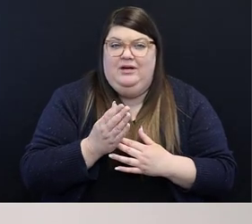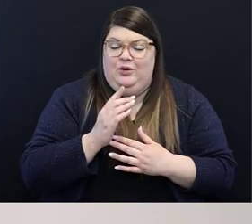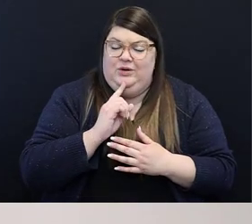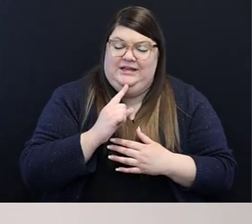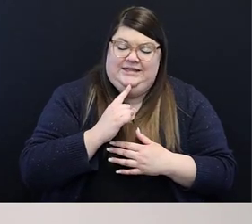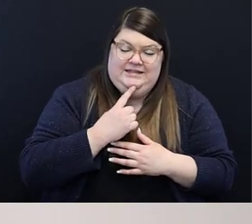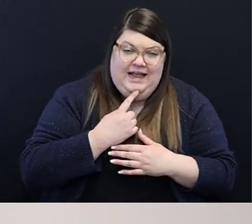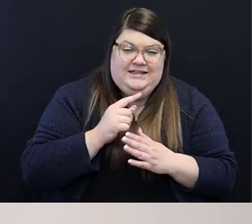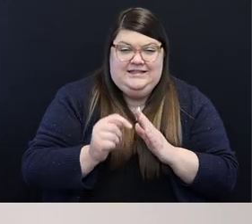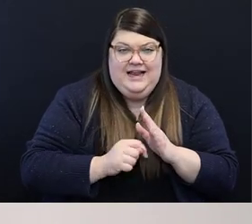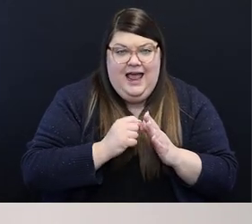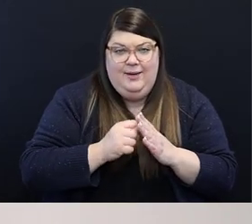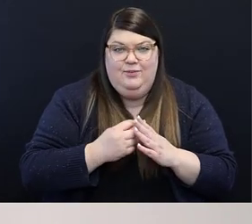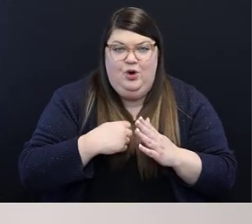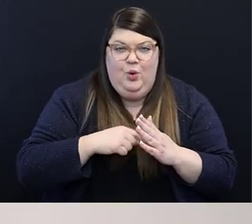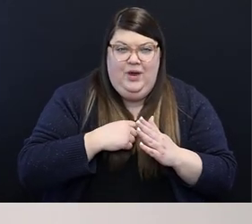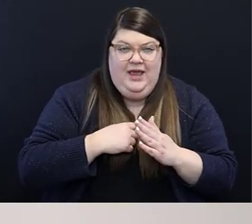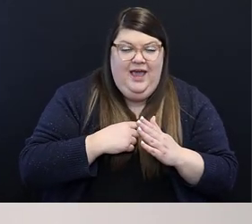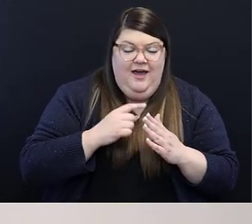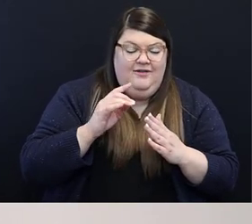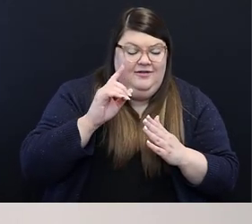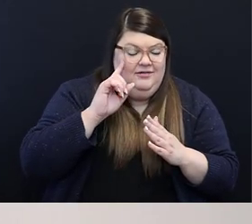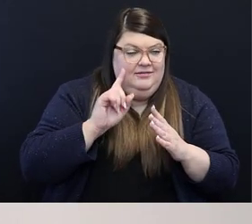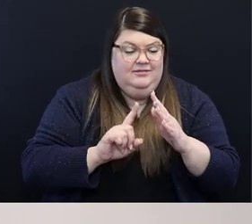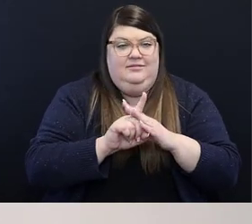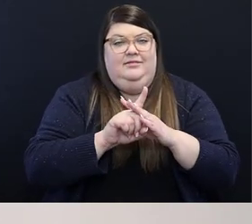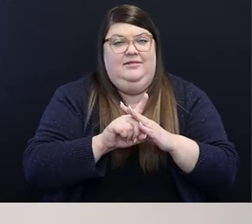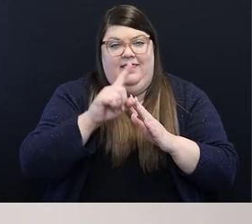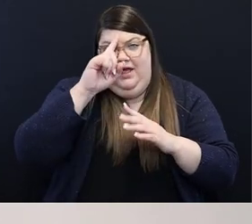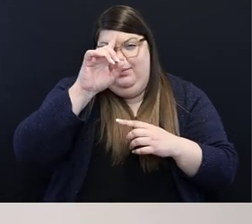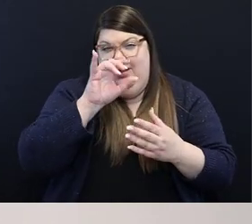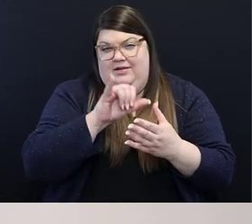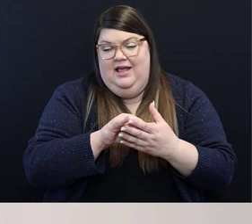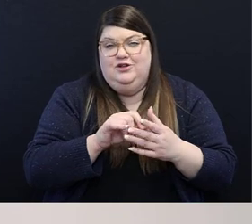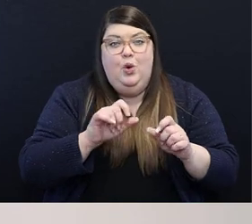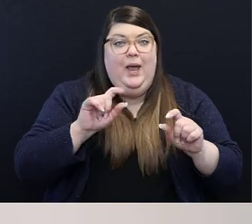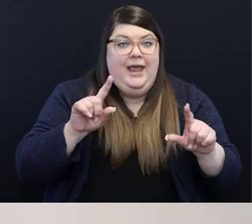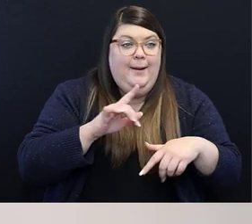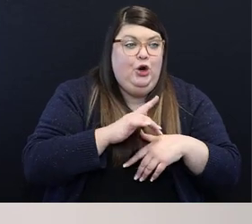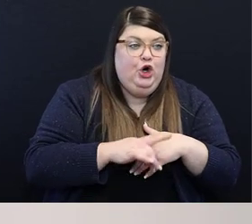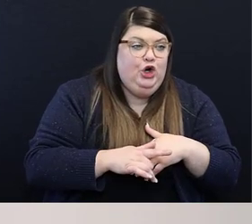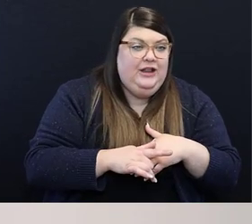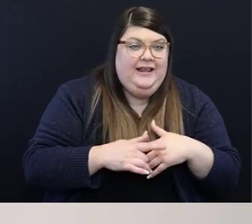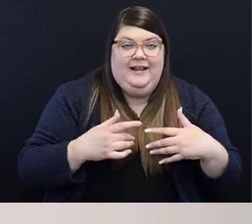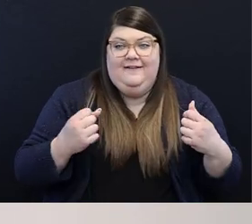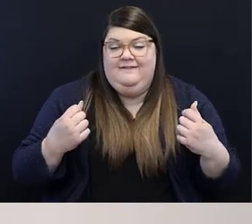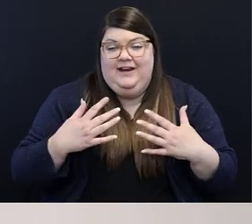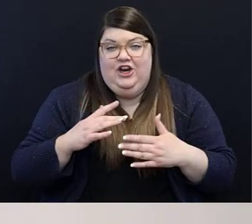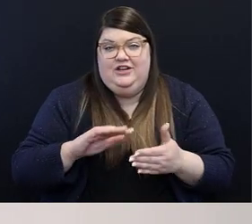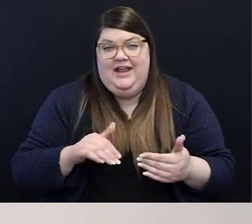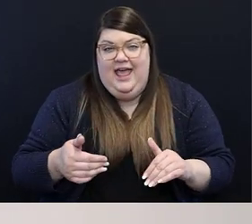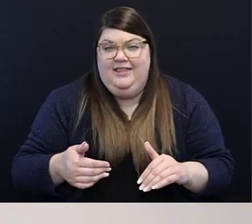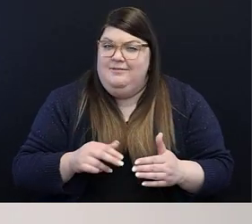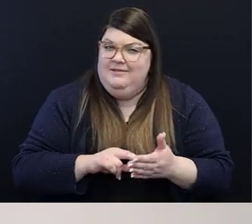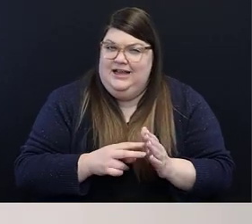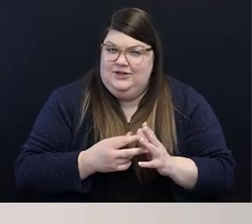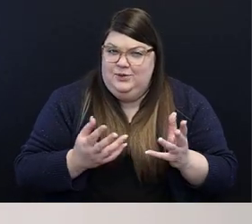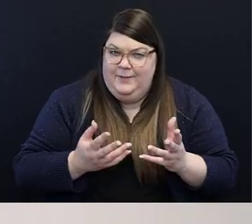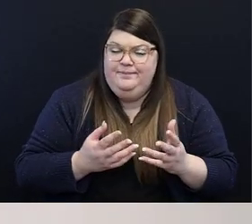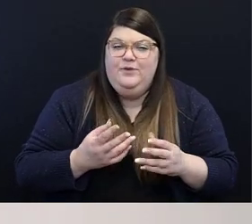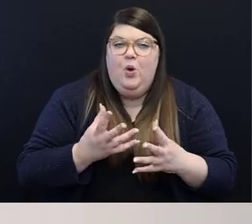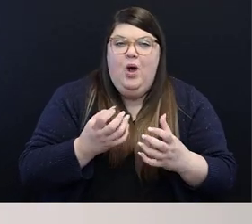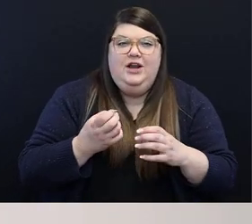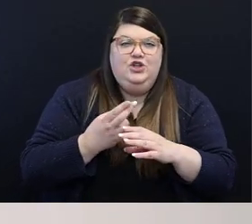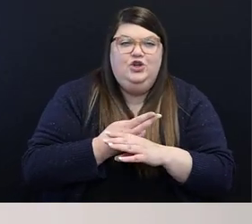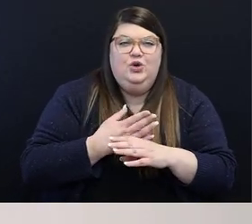with this. Yeah. And, you know, so wake up early, fear death is like about wanting to